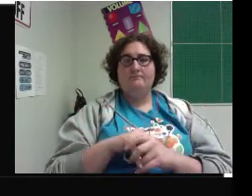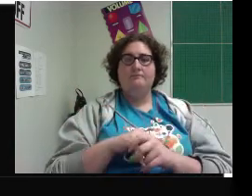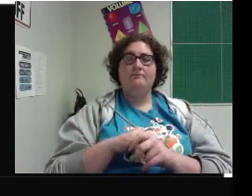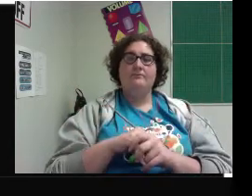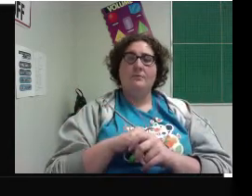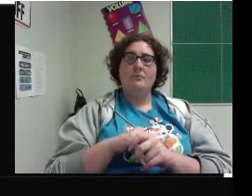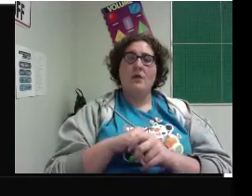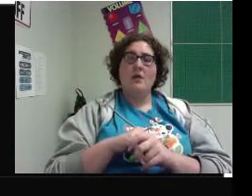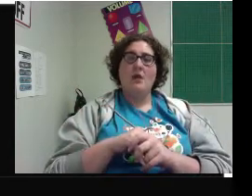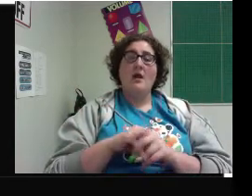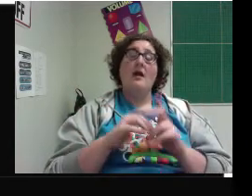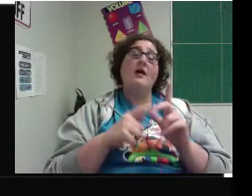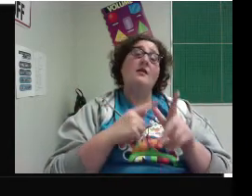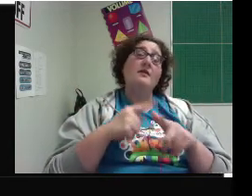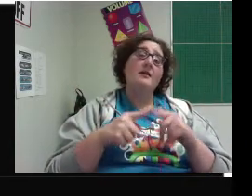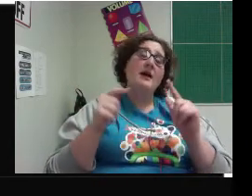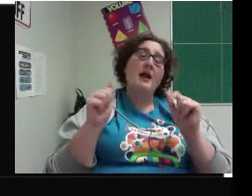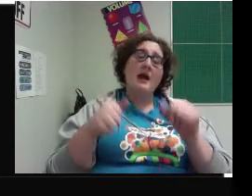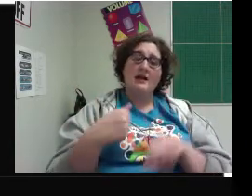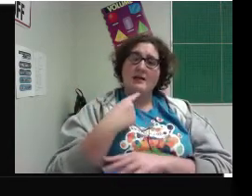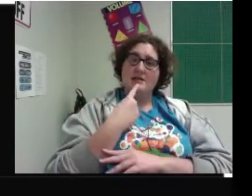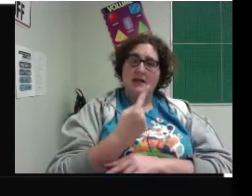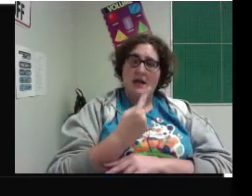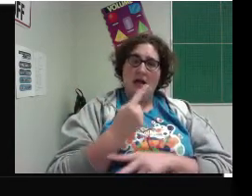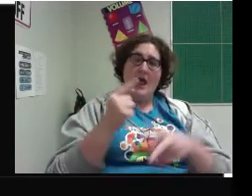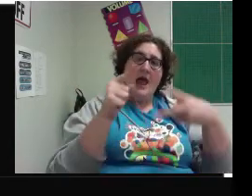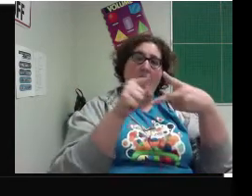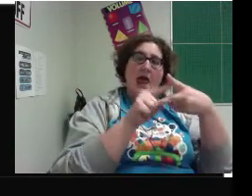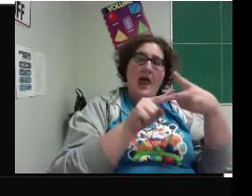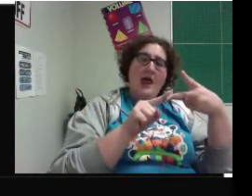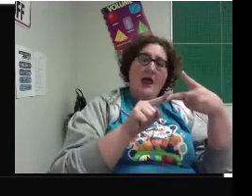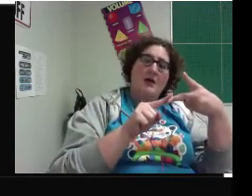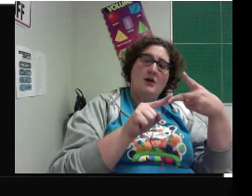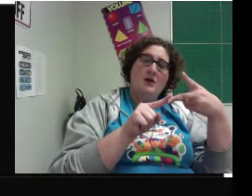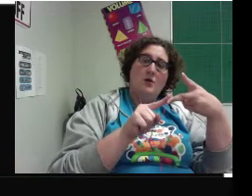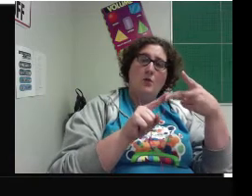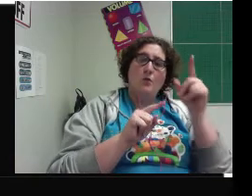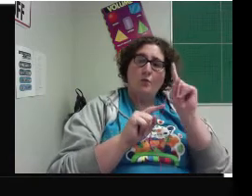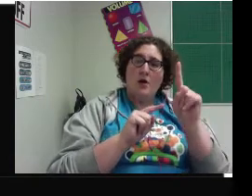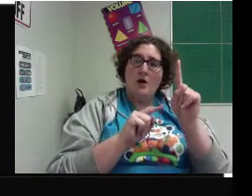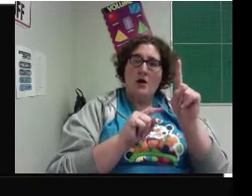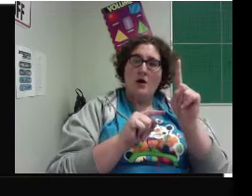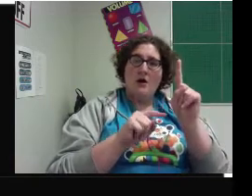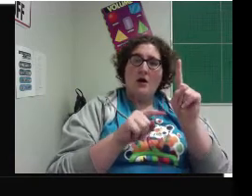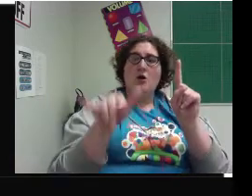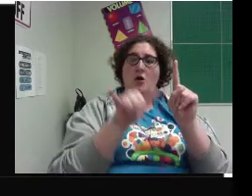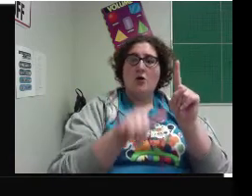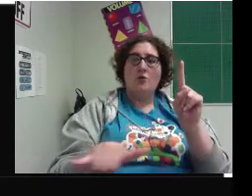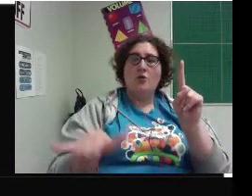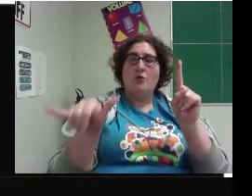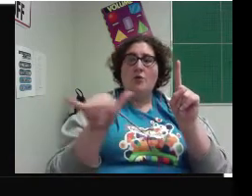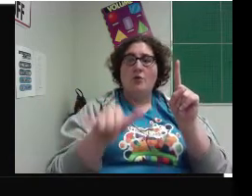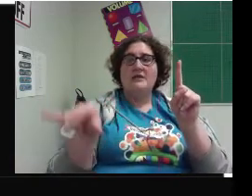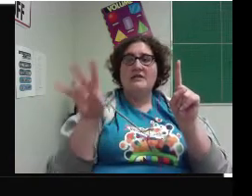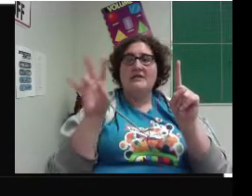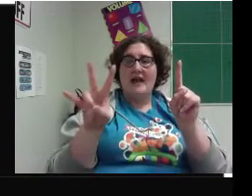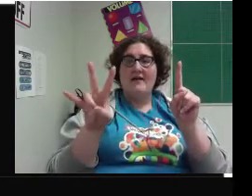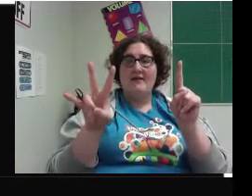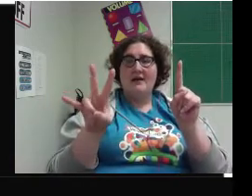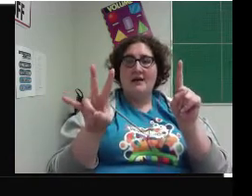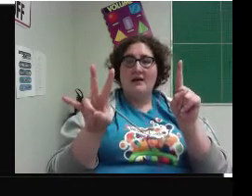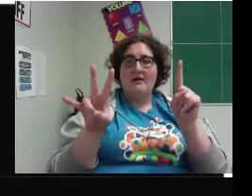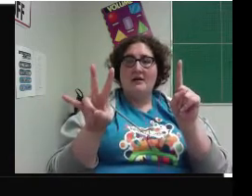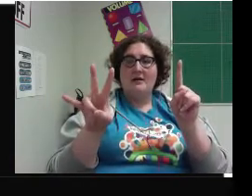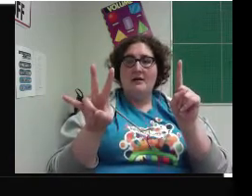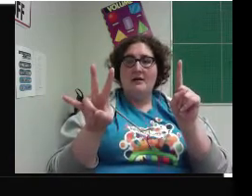And then I can say that angle 1 is congruent to angle 7